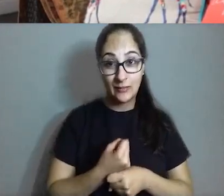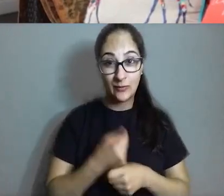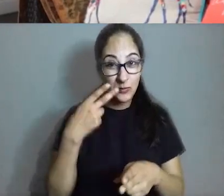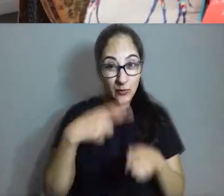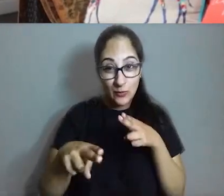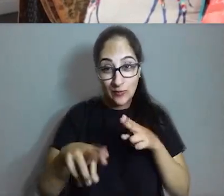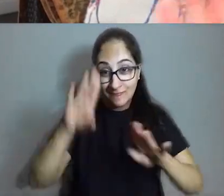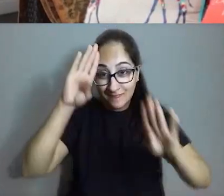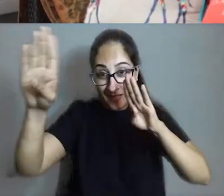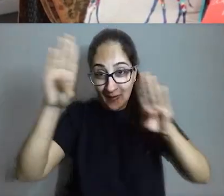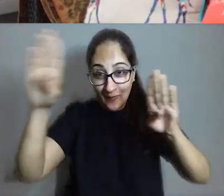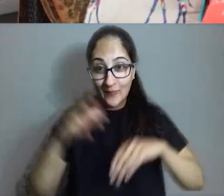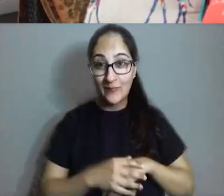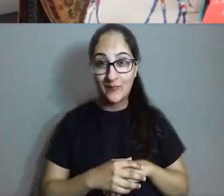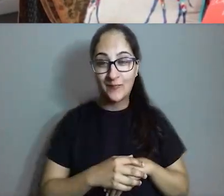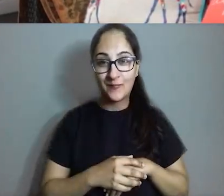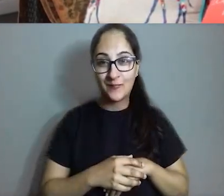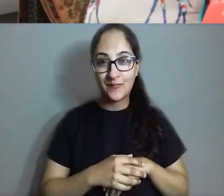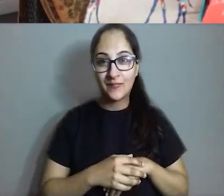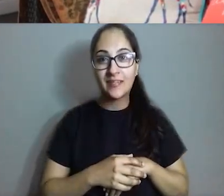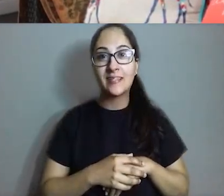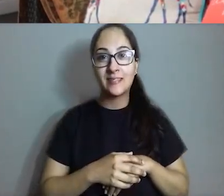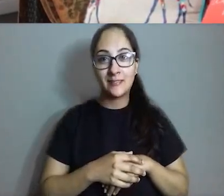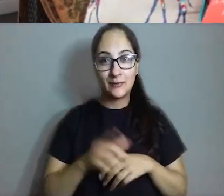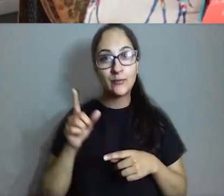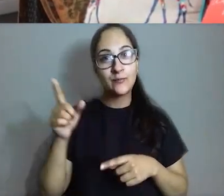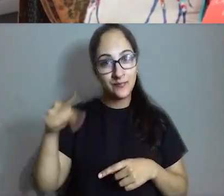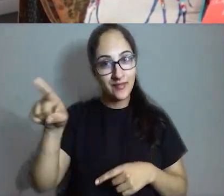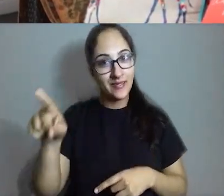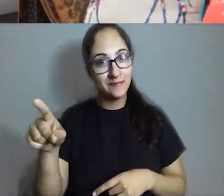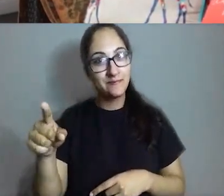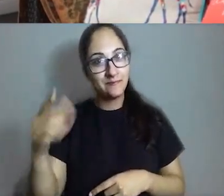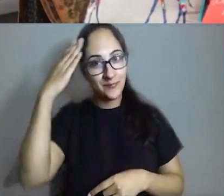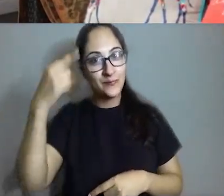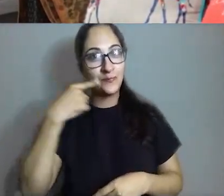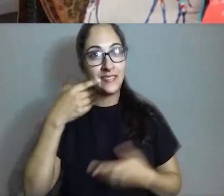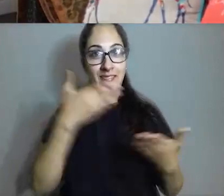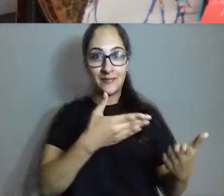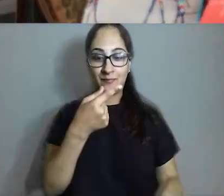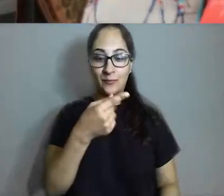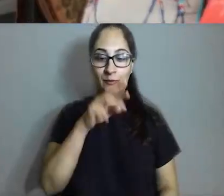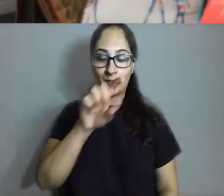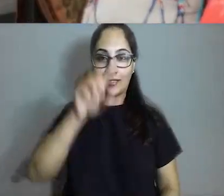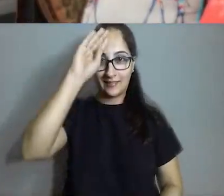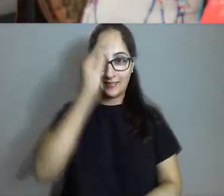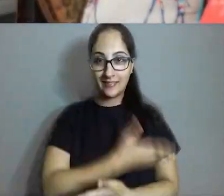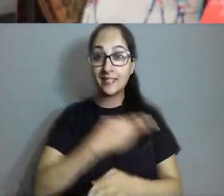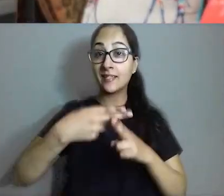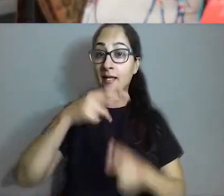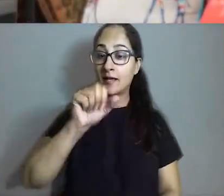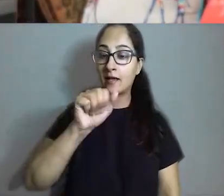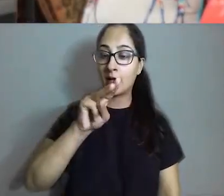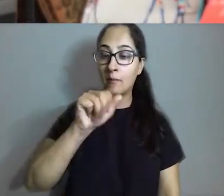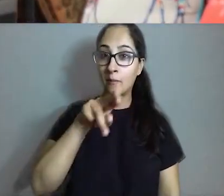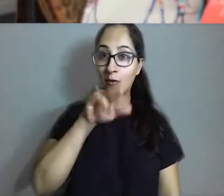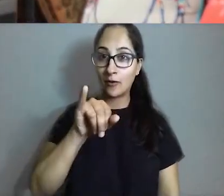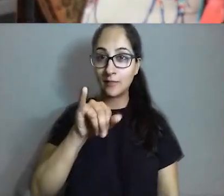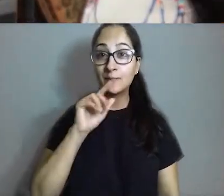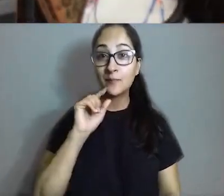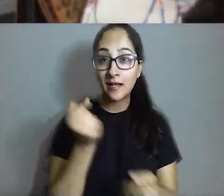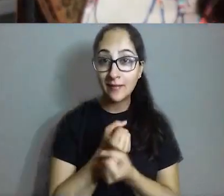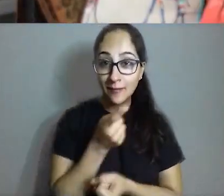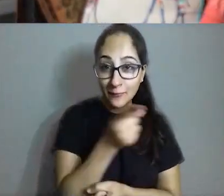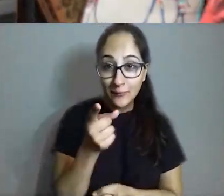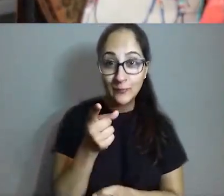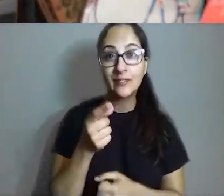than a year, so I just want to give them a shout out from across the border. They're lukewarm about me, but they really do miss their grandson.